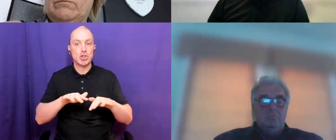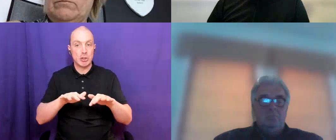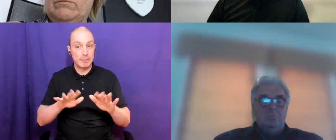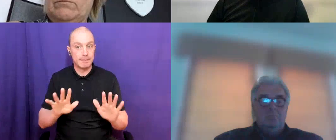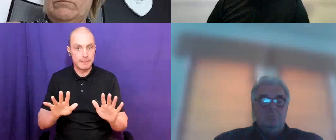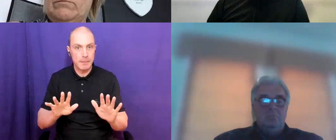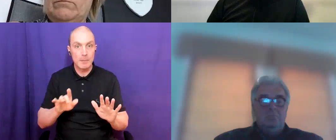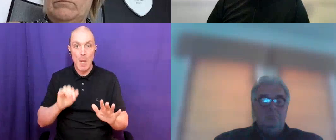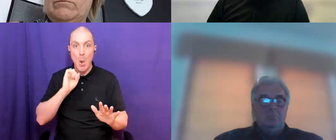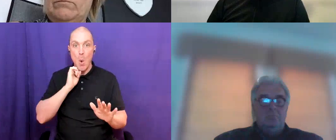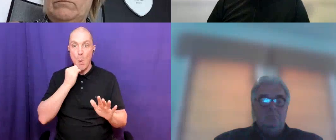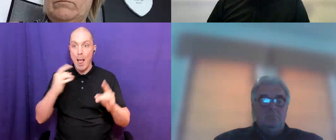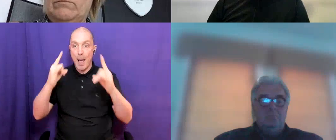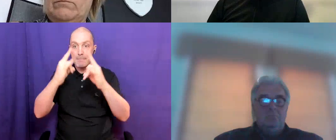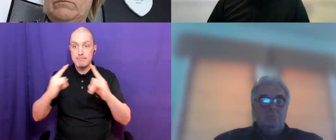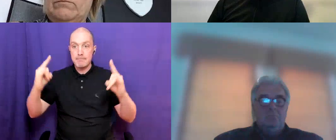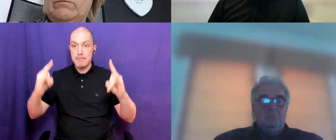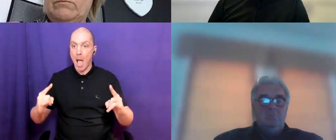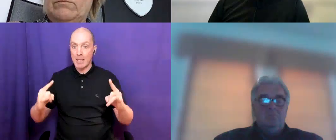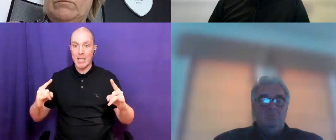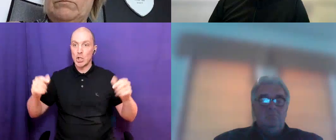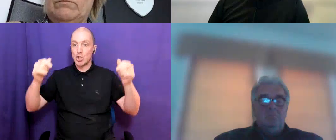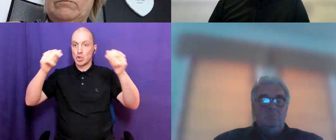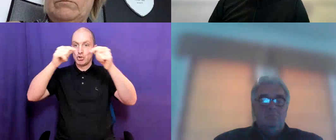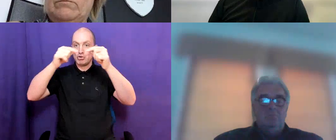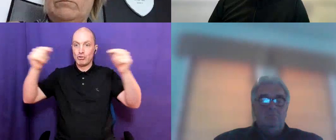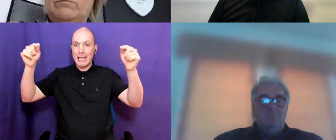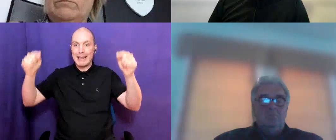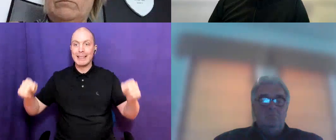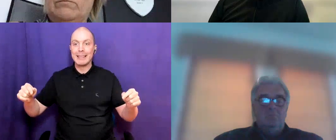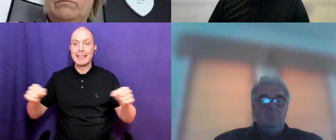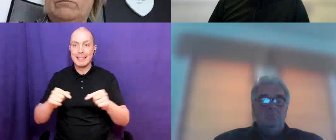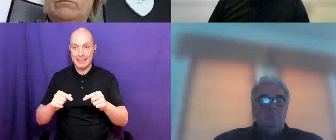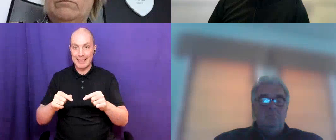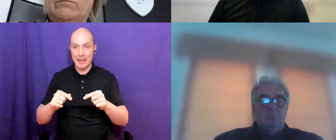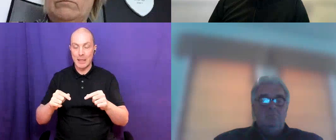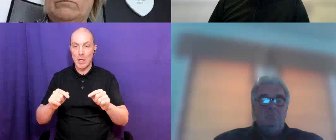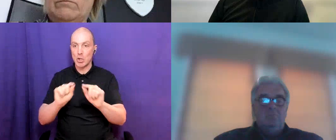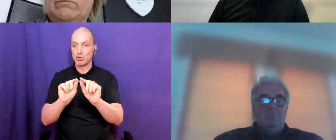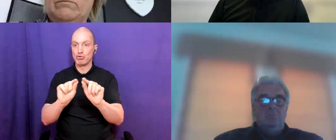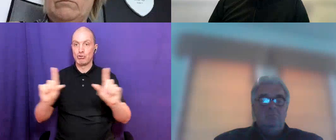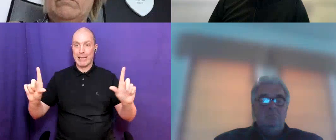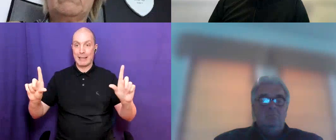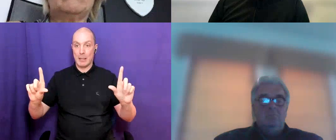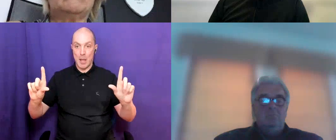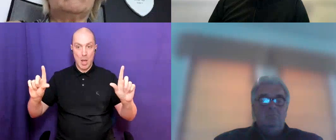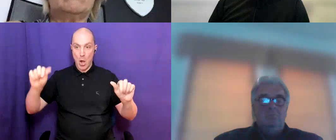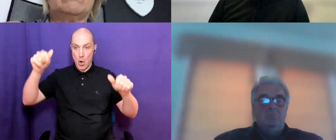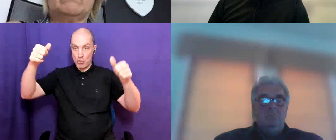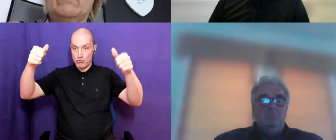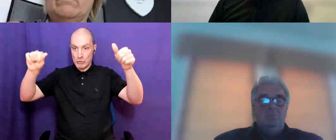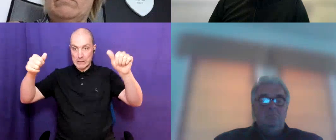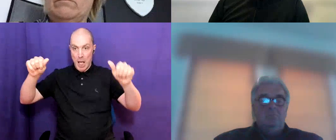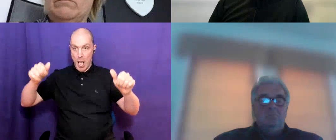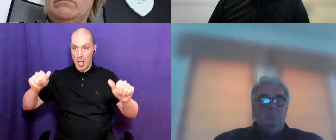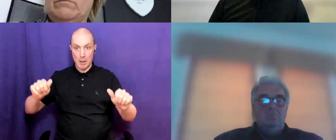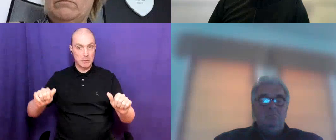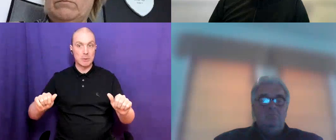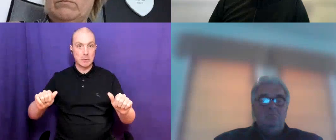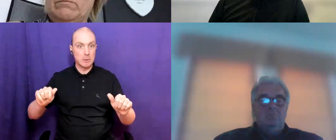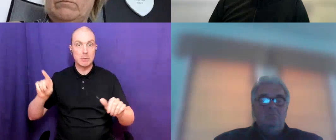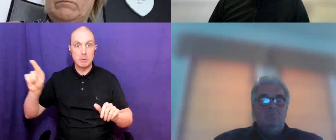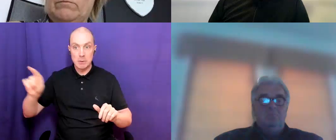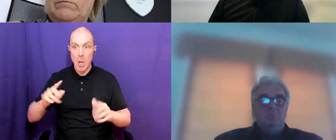be set up within the marquee area, which will be updated regularly with the progress of results as wards are declared and wards